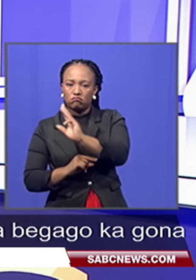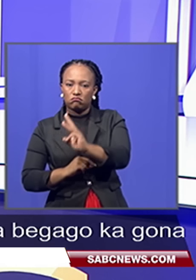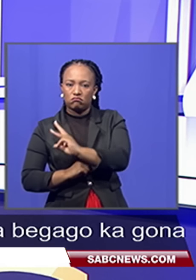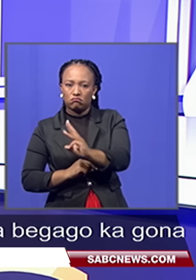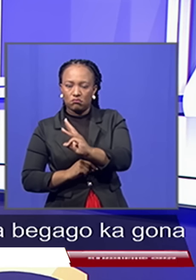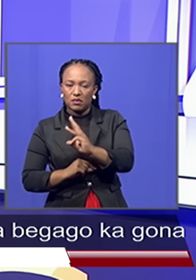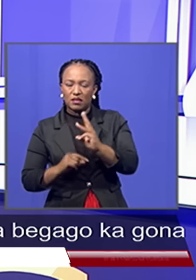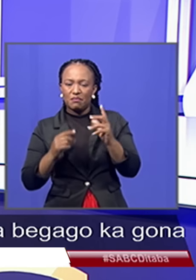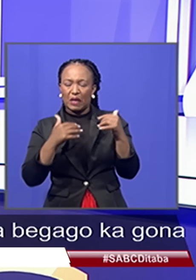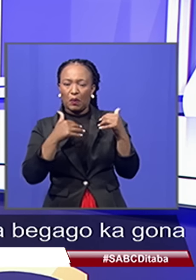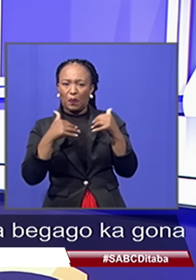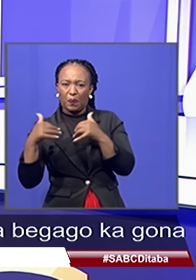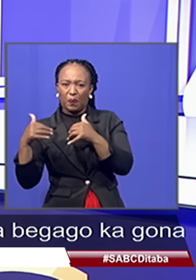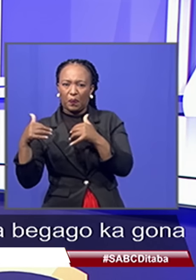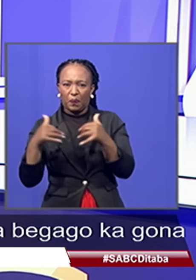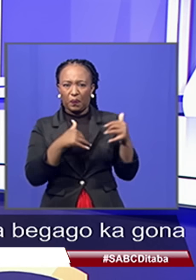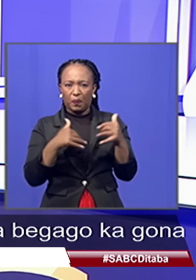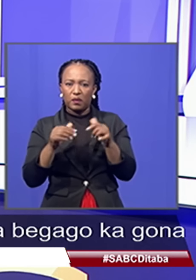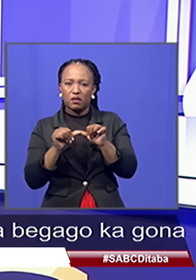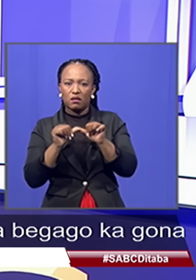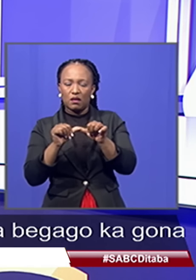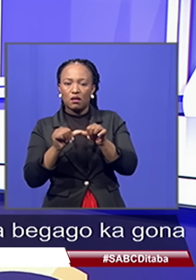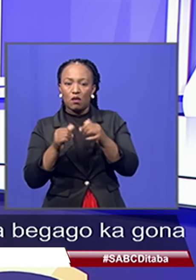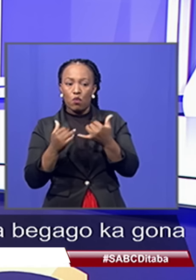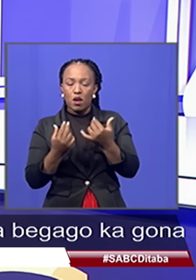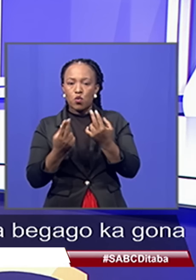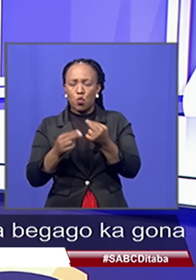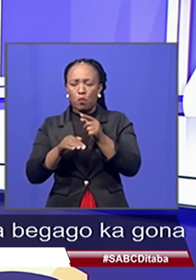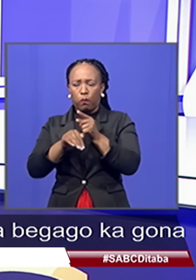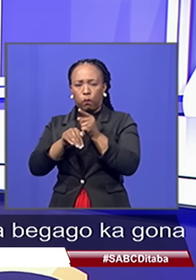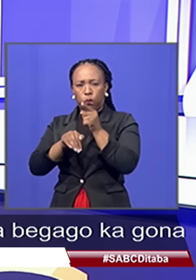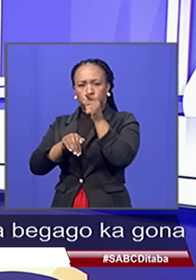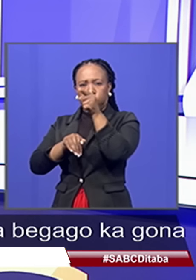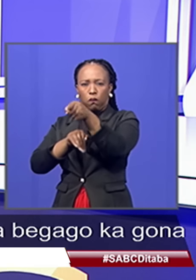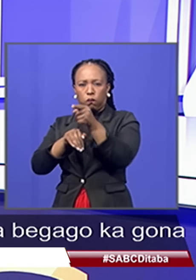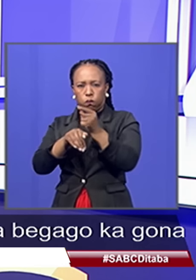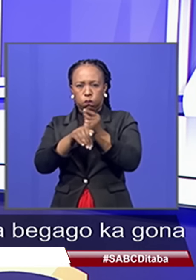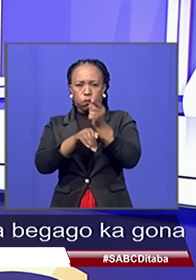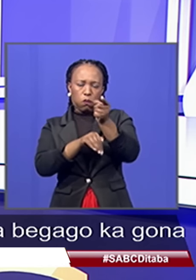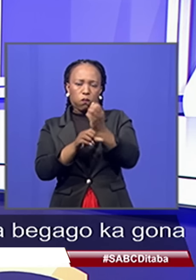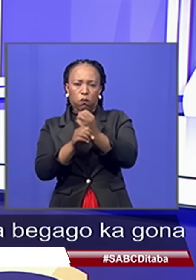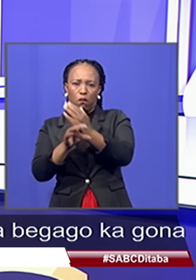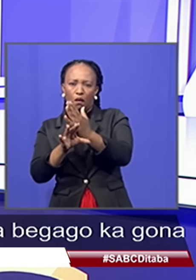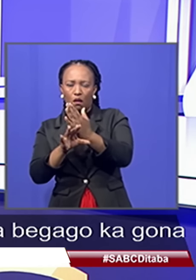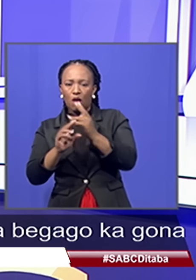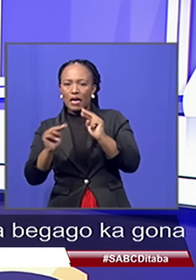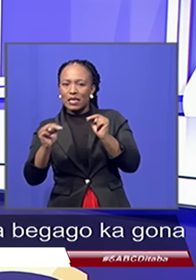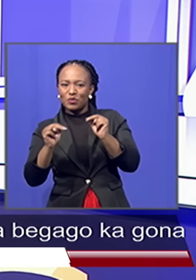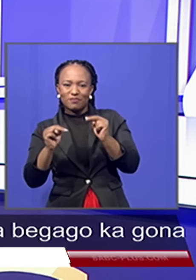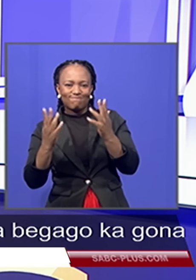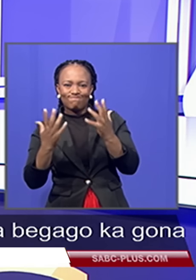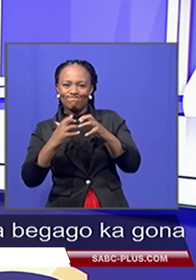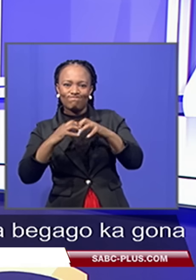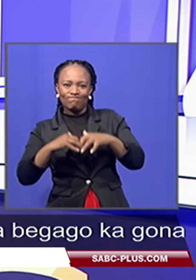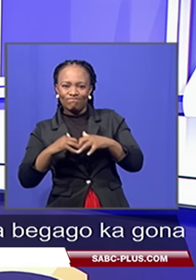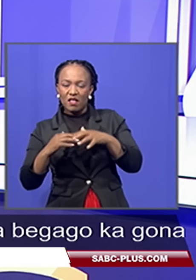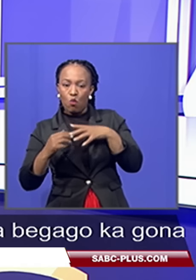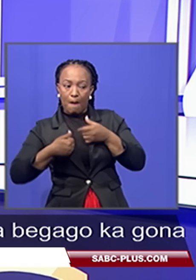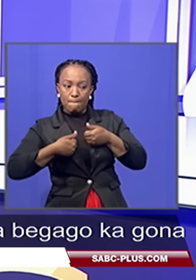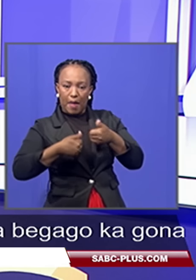bjalo dikgogagogano di tšwela pele ka ditlhaselo tše diswa ditlamorago tša go se fihlelele kwano le matšhošetši ya go tšwela pele ka go